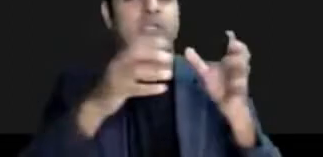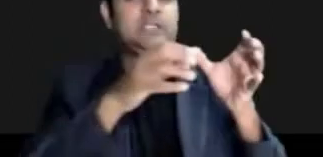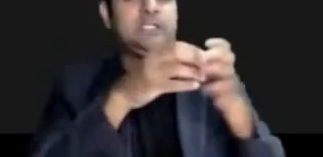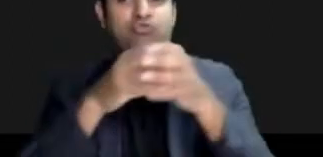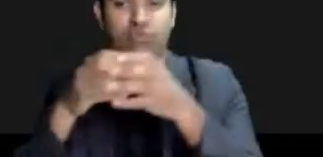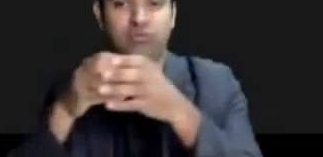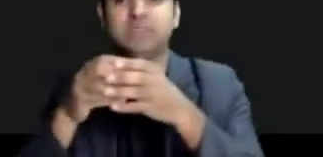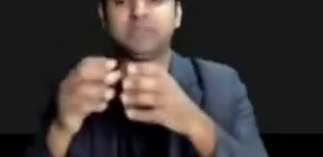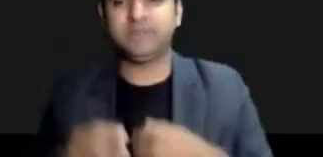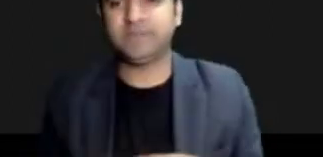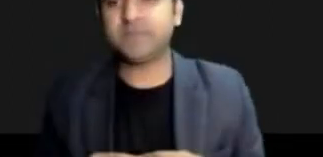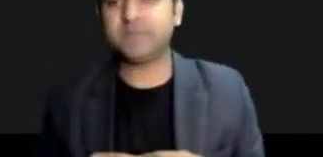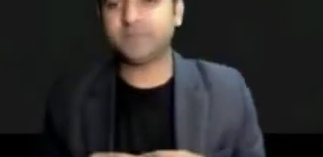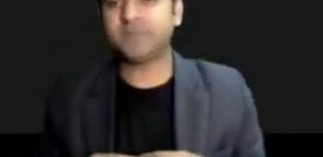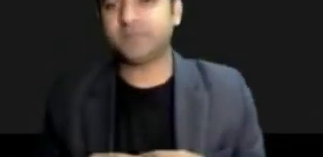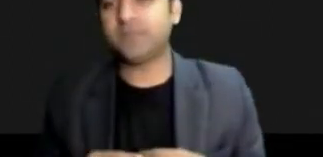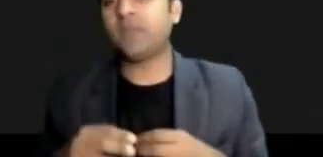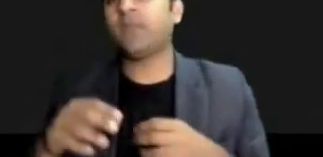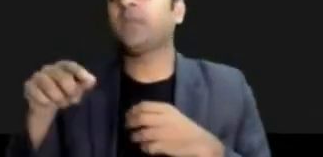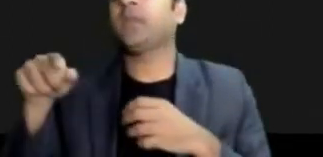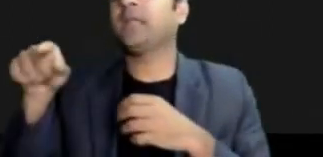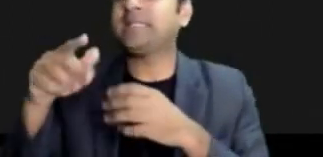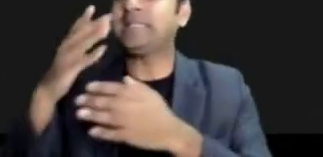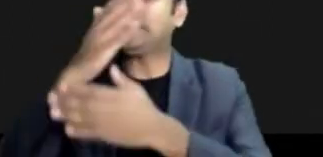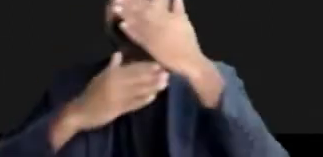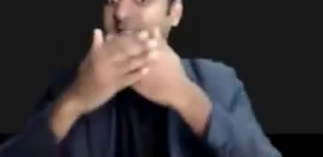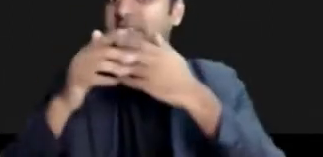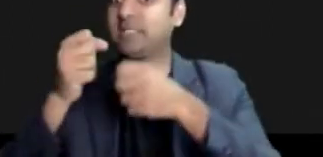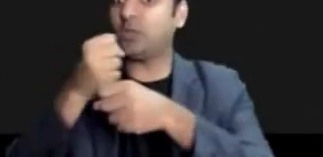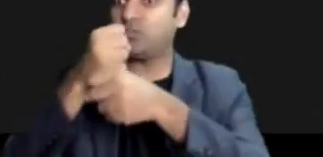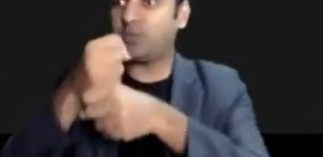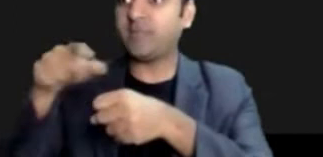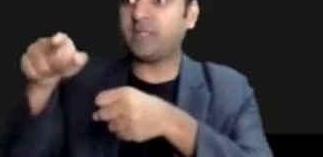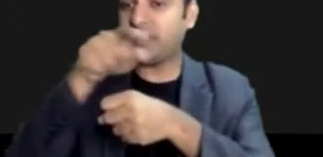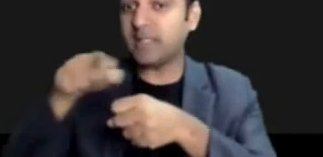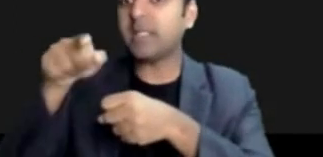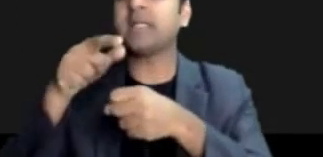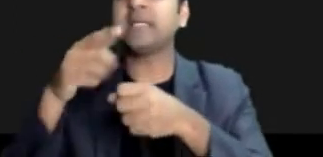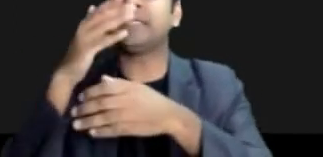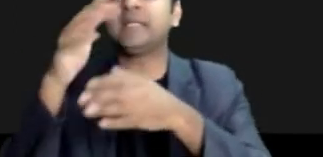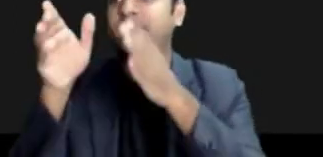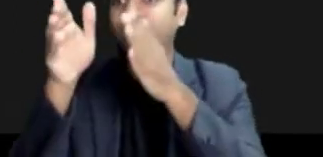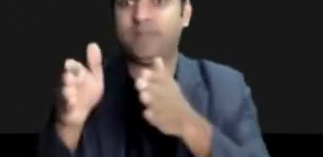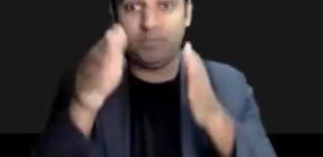disabilities. However, there may be limitations in terms of capacities, because